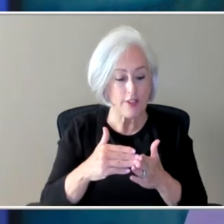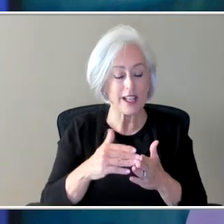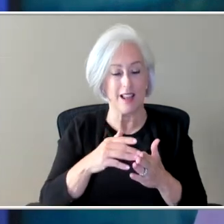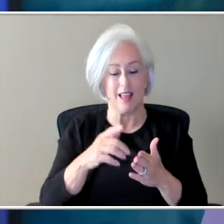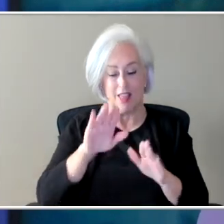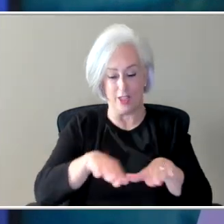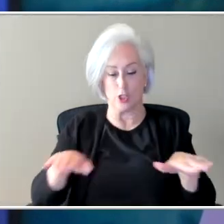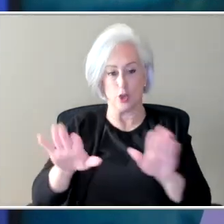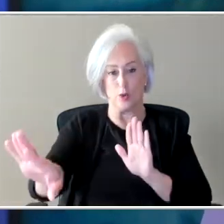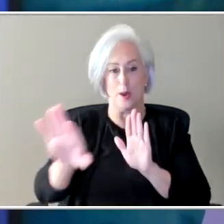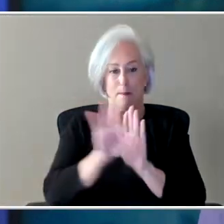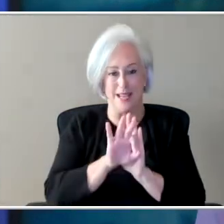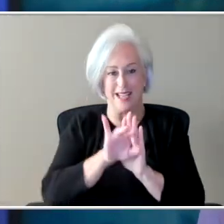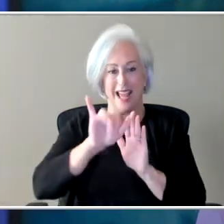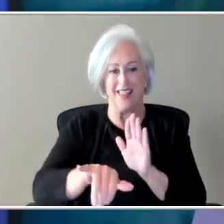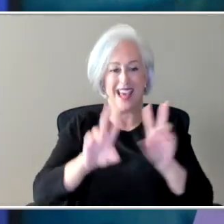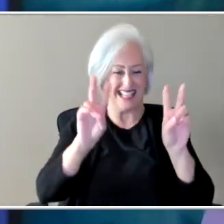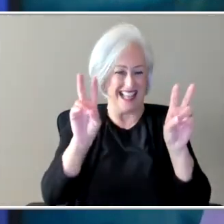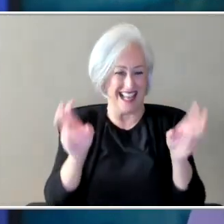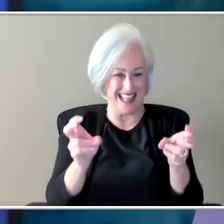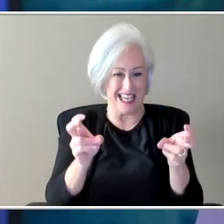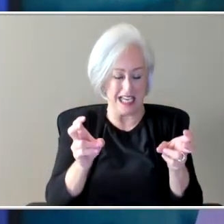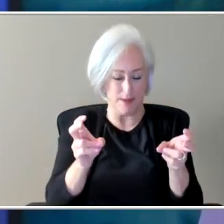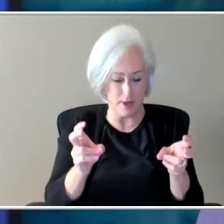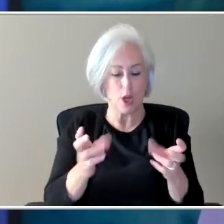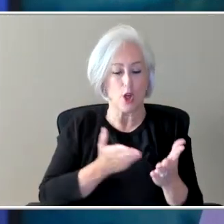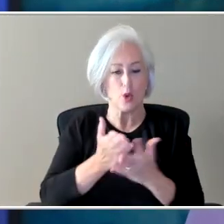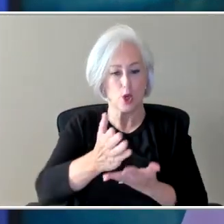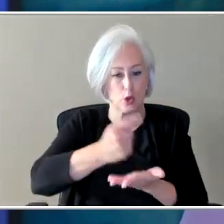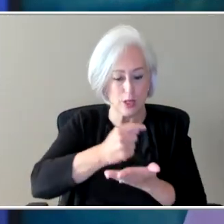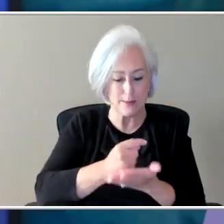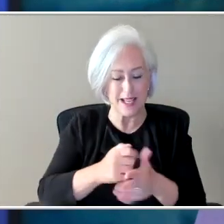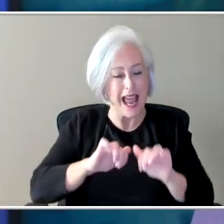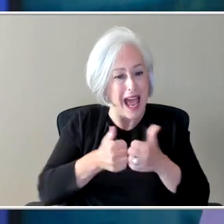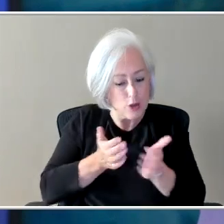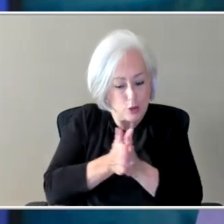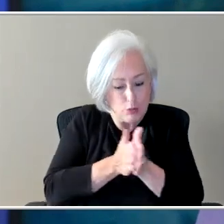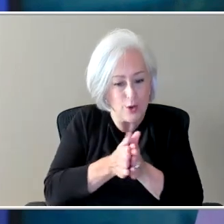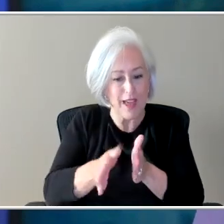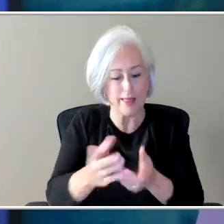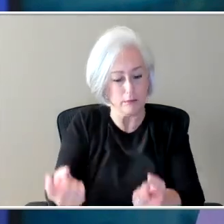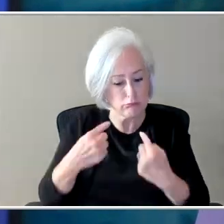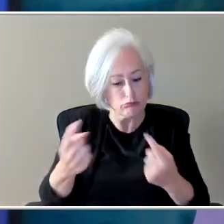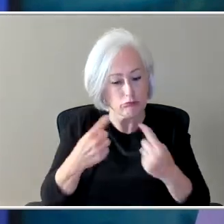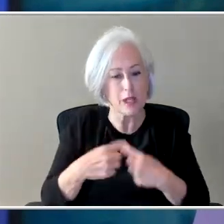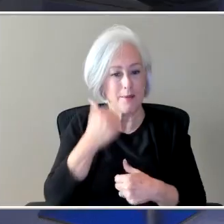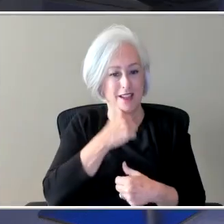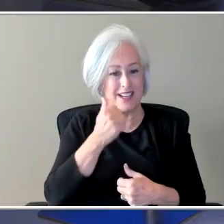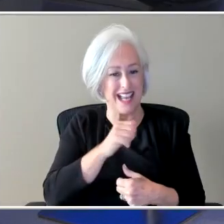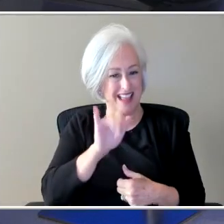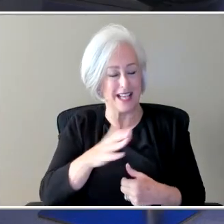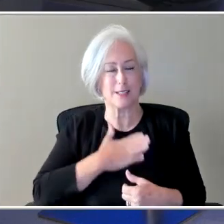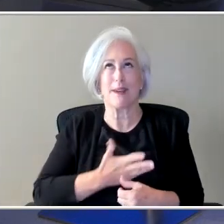being a theme through their treatment of like how to motivate them, how to get them coming back every day. And so it's my favorite part. What are some of the fun themes